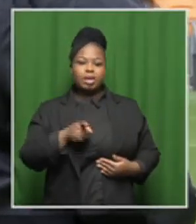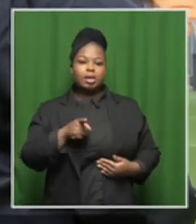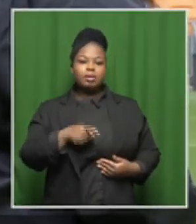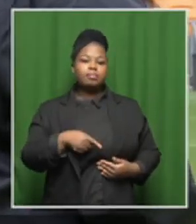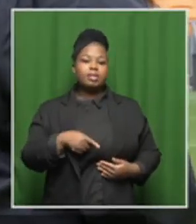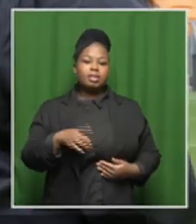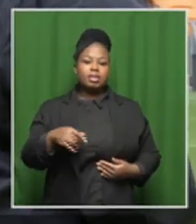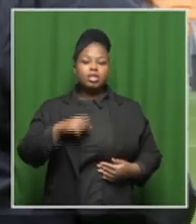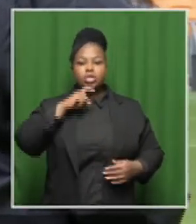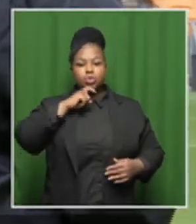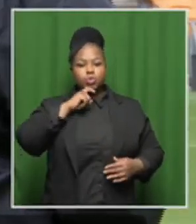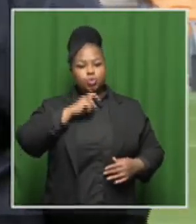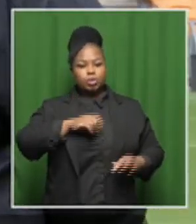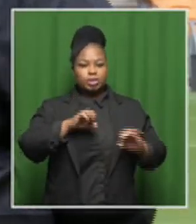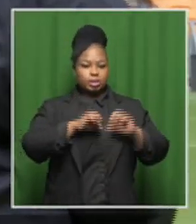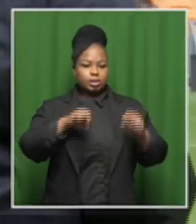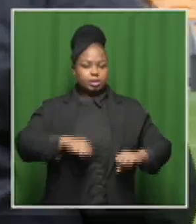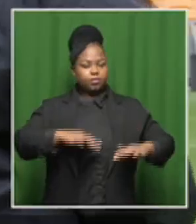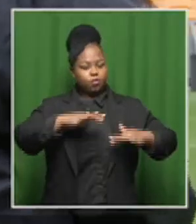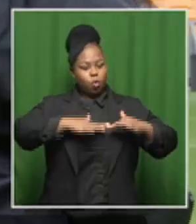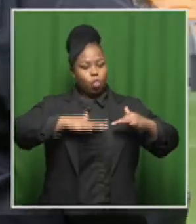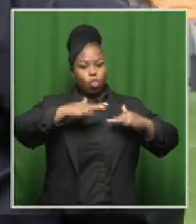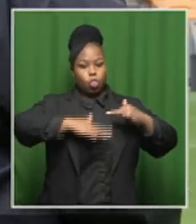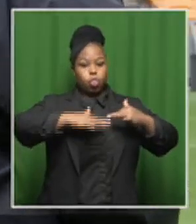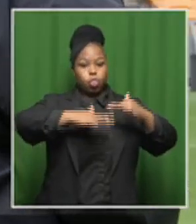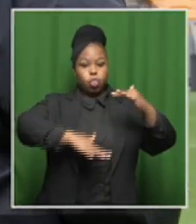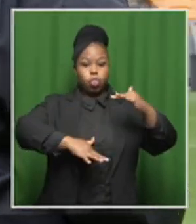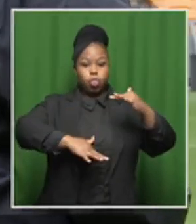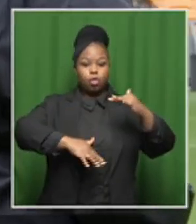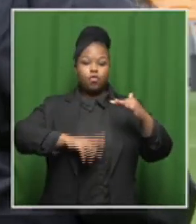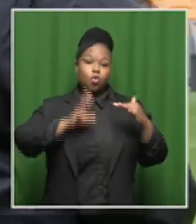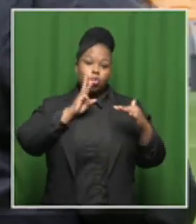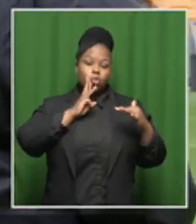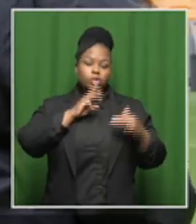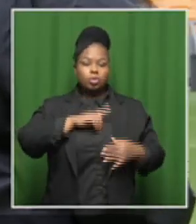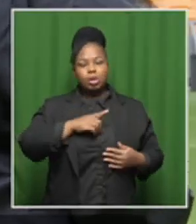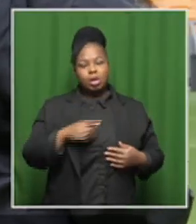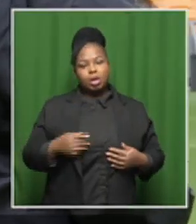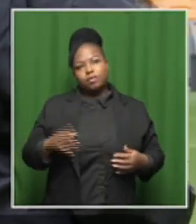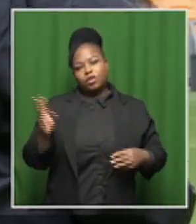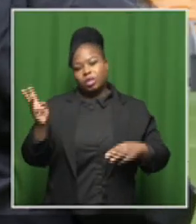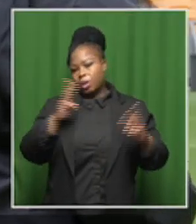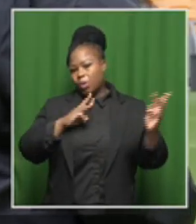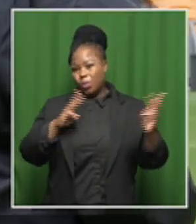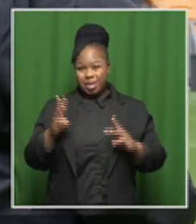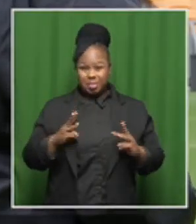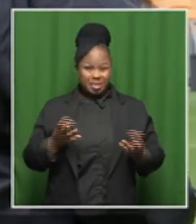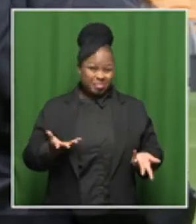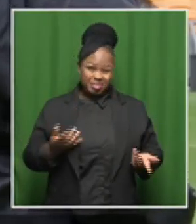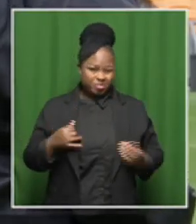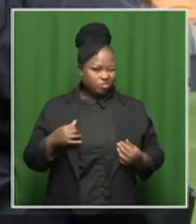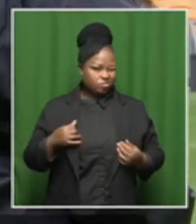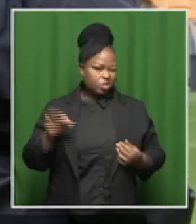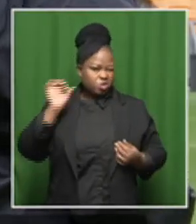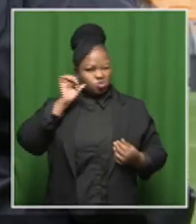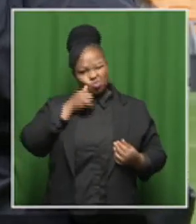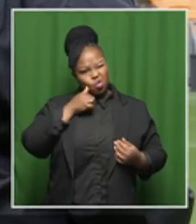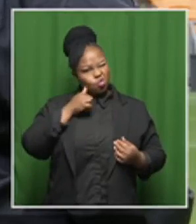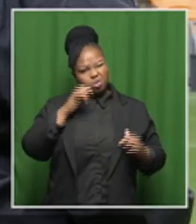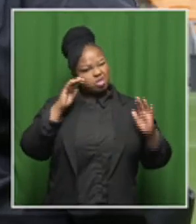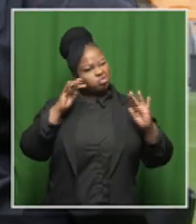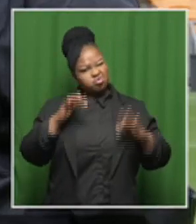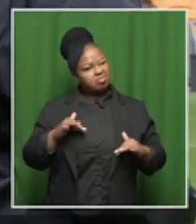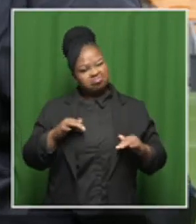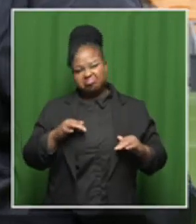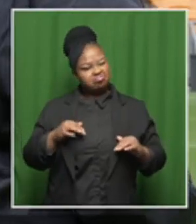for drainage. Now, we've been experiencing the oddest weather. We might not experience rain tomorrow. Perhaps it will be